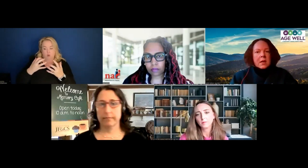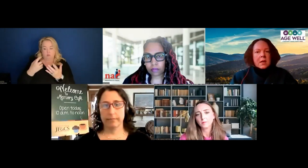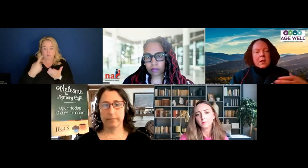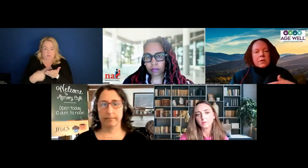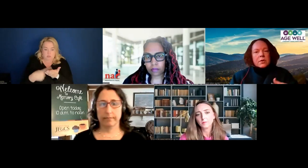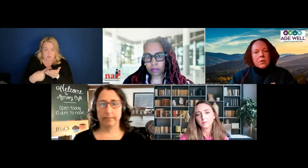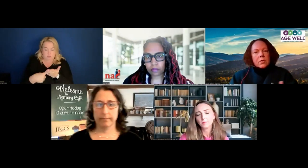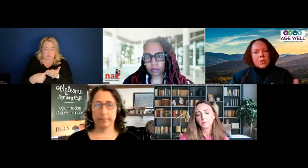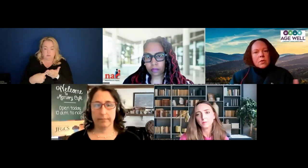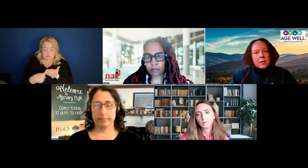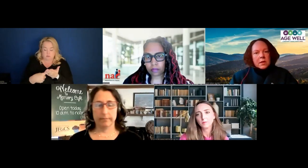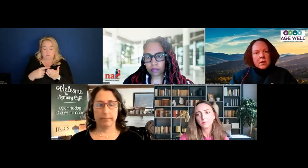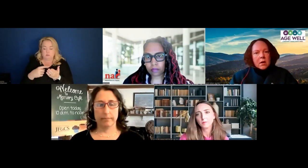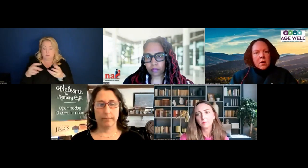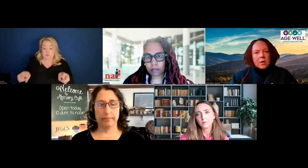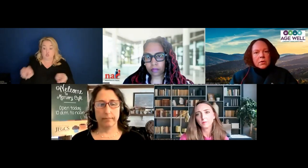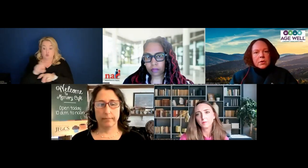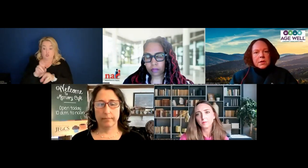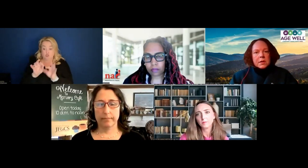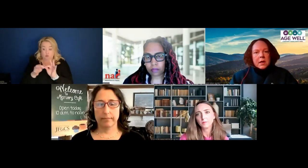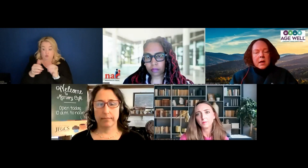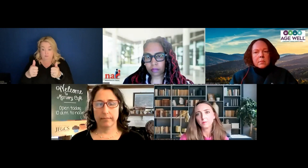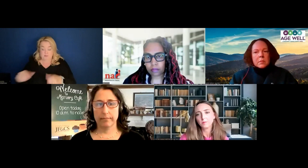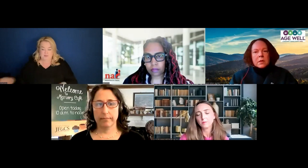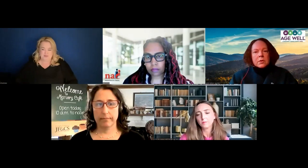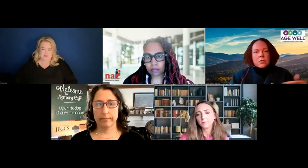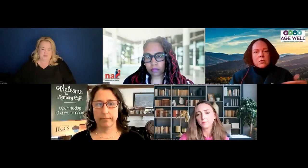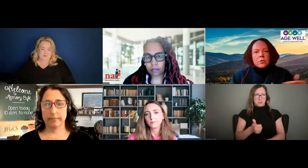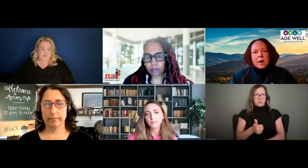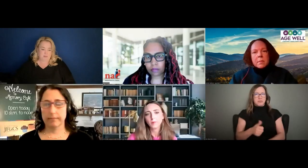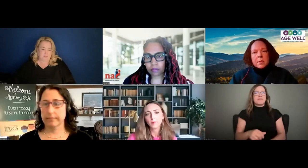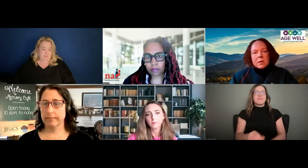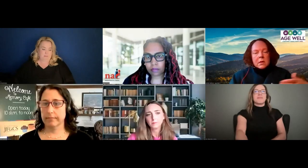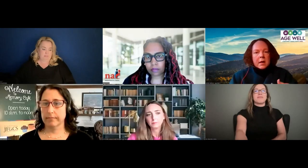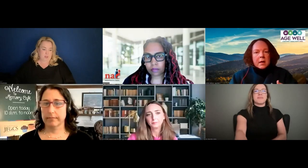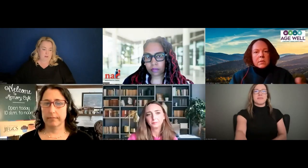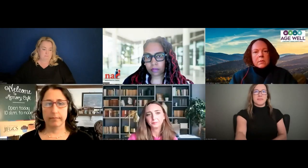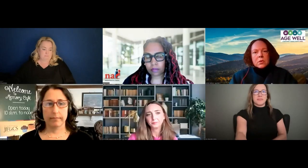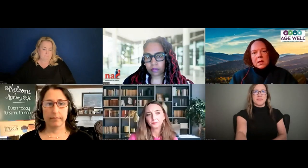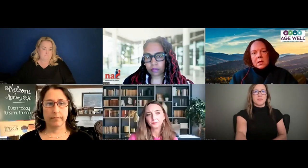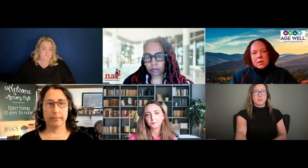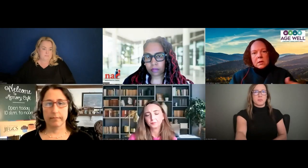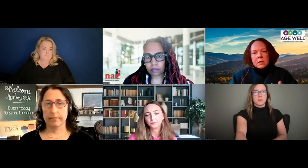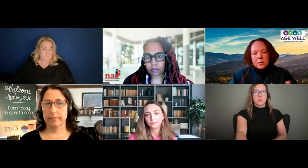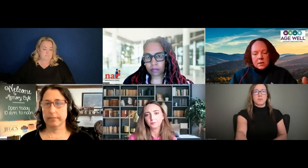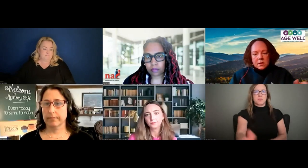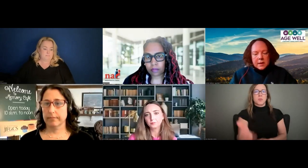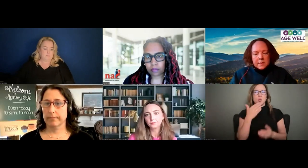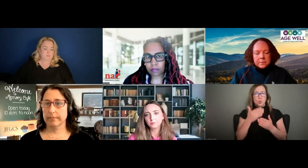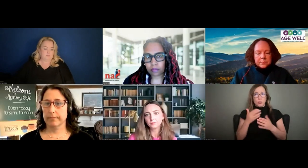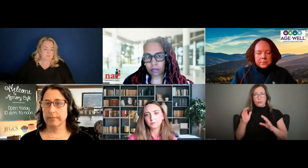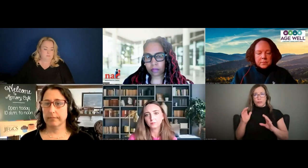through. So there are good to and from communication